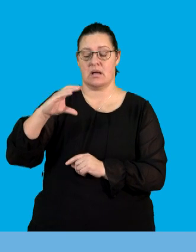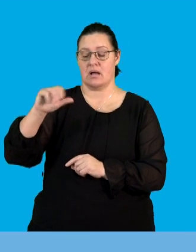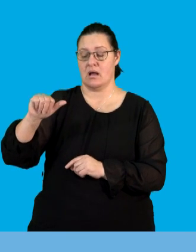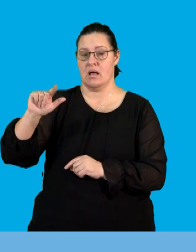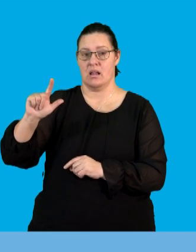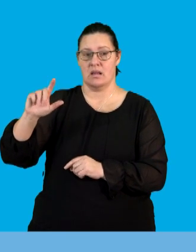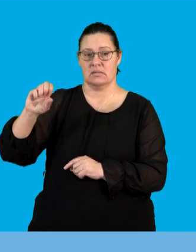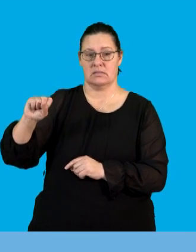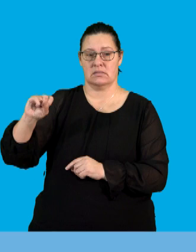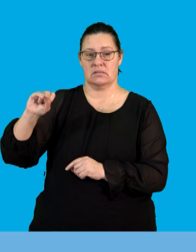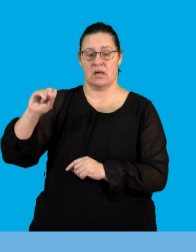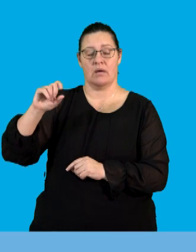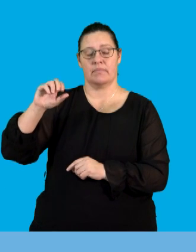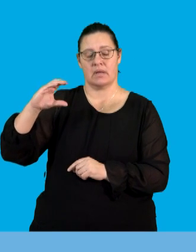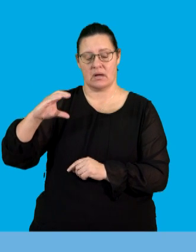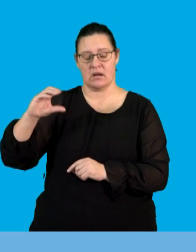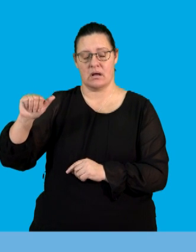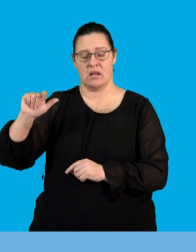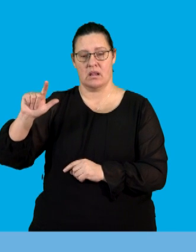plus calcium